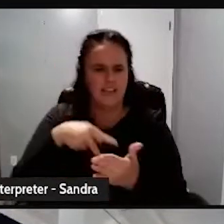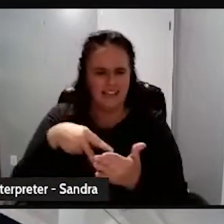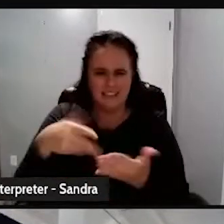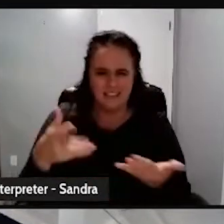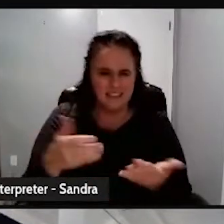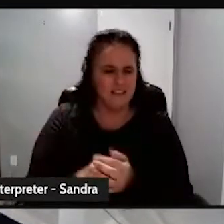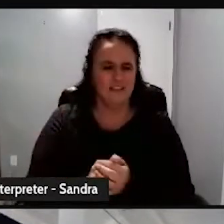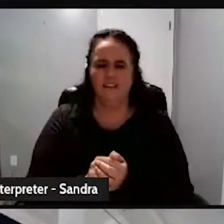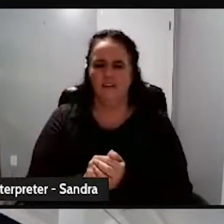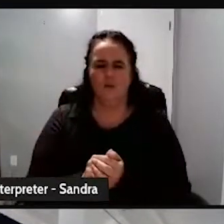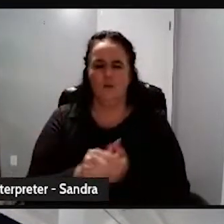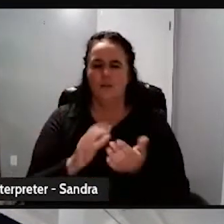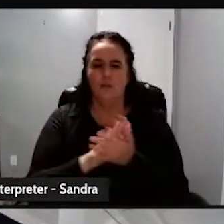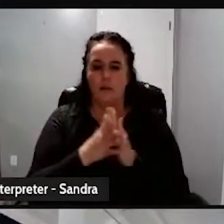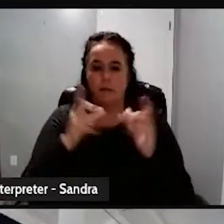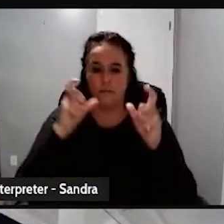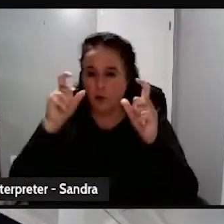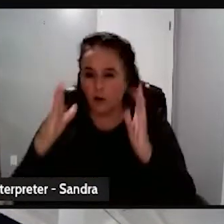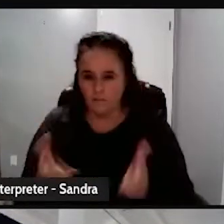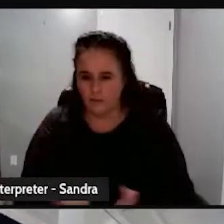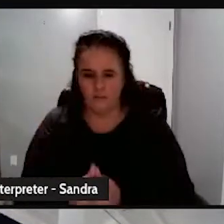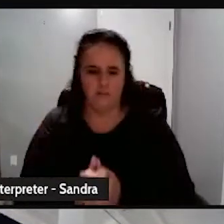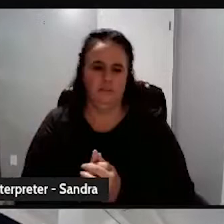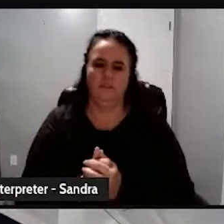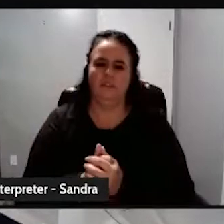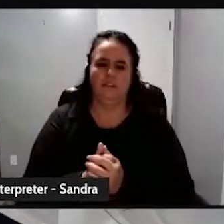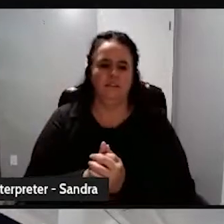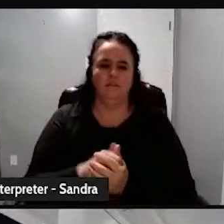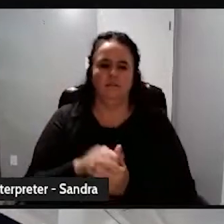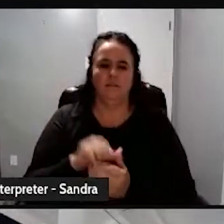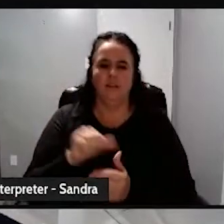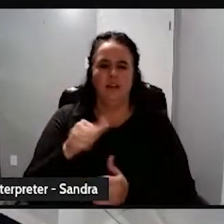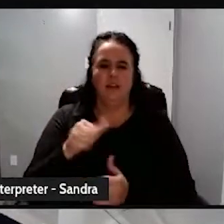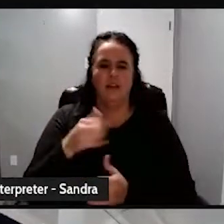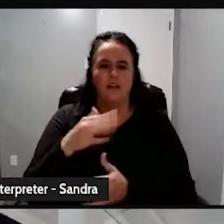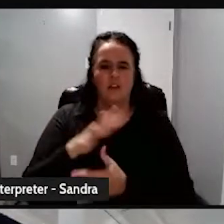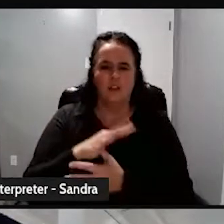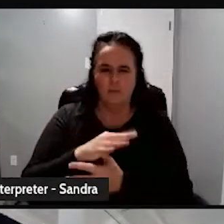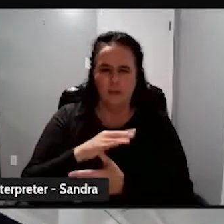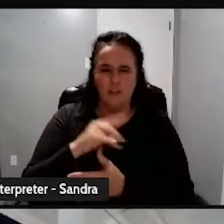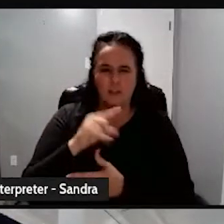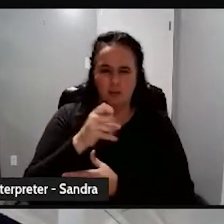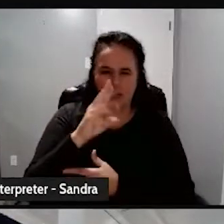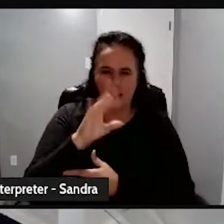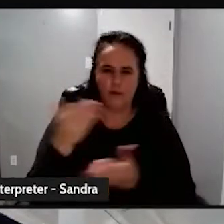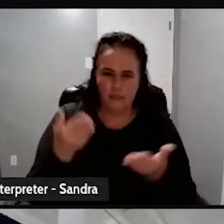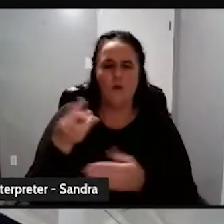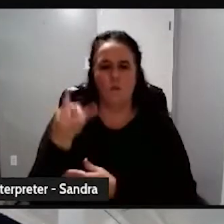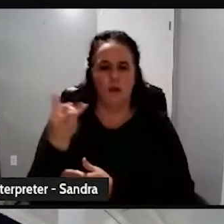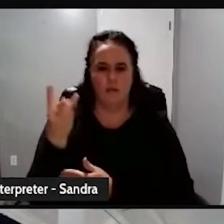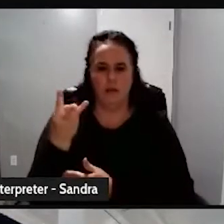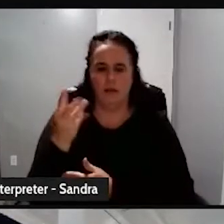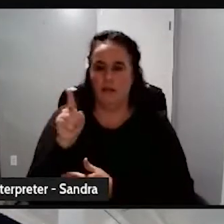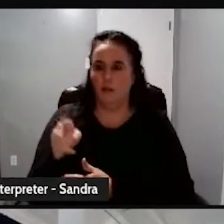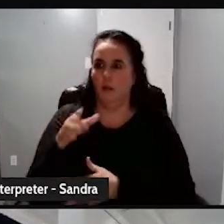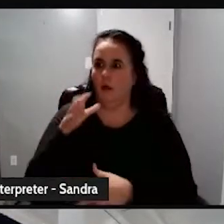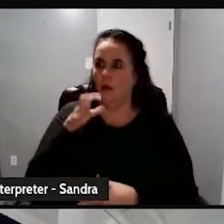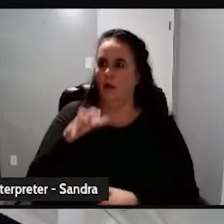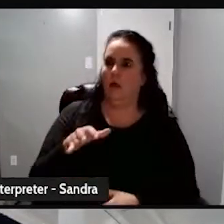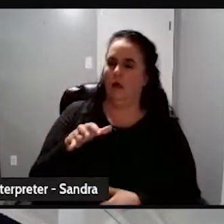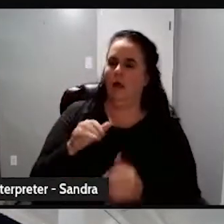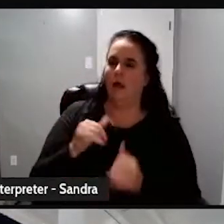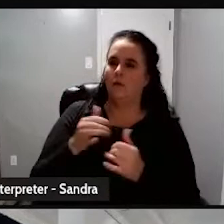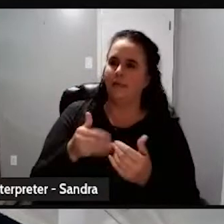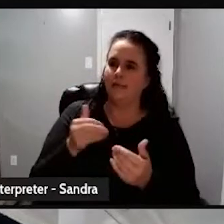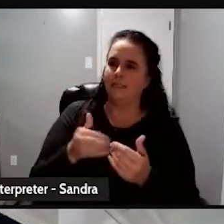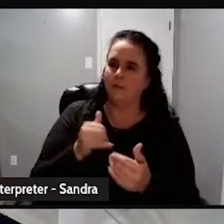to be a photographer. Another major gallery in Winnipeg was flabbergasted to learn how easy it is to use